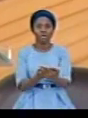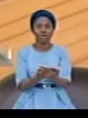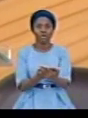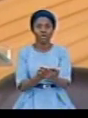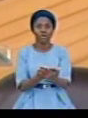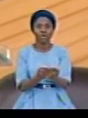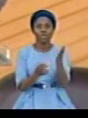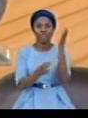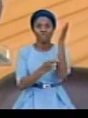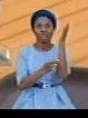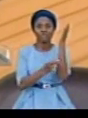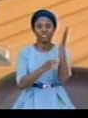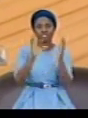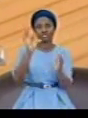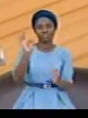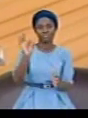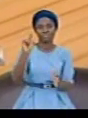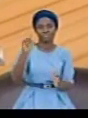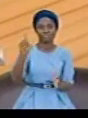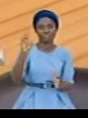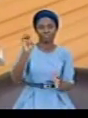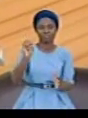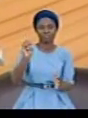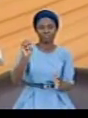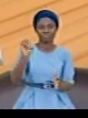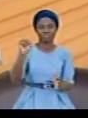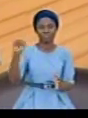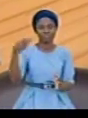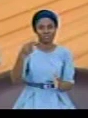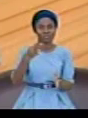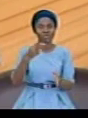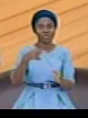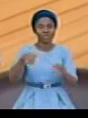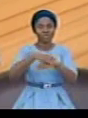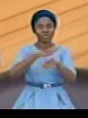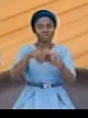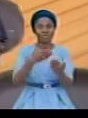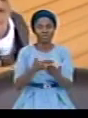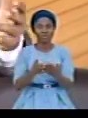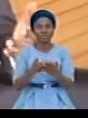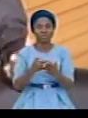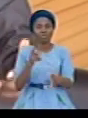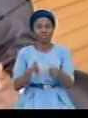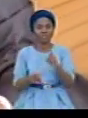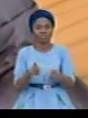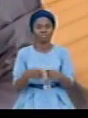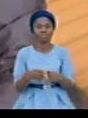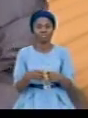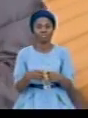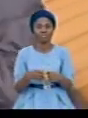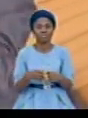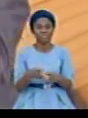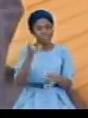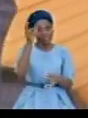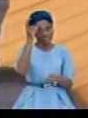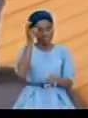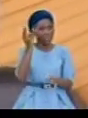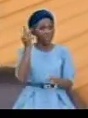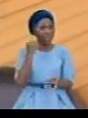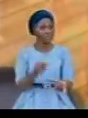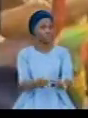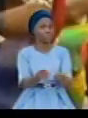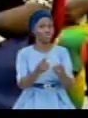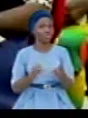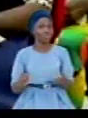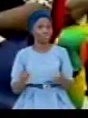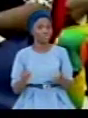will be given. The Father has given him already. And Satan was coming. He thought